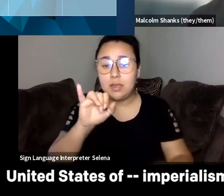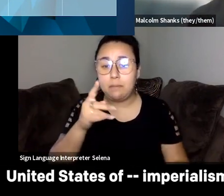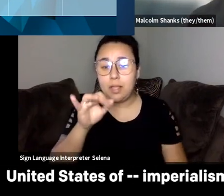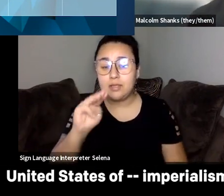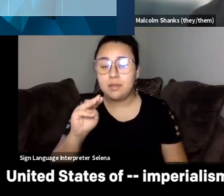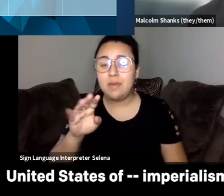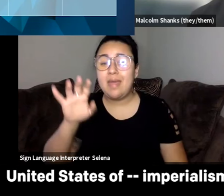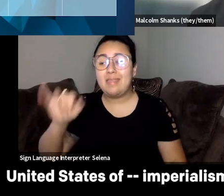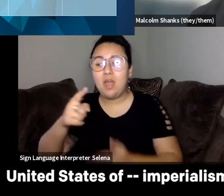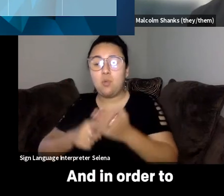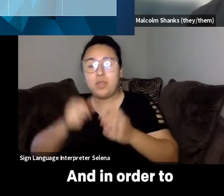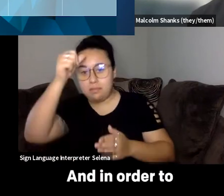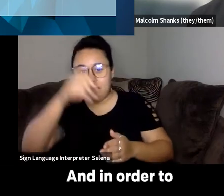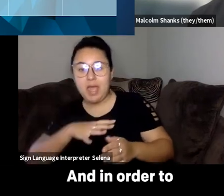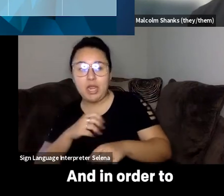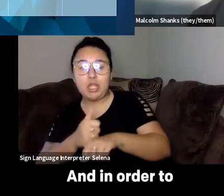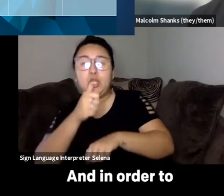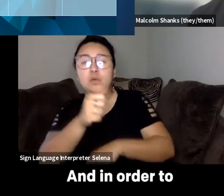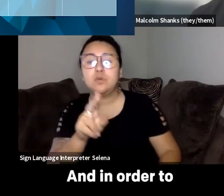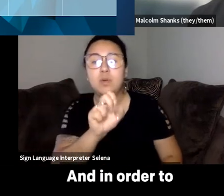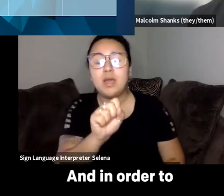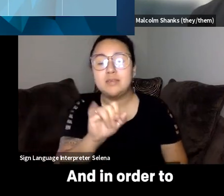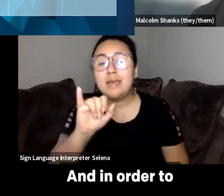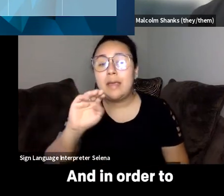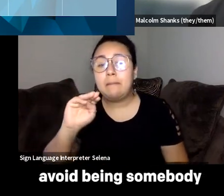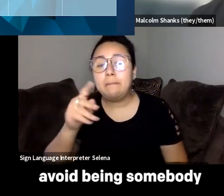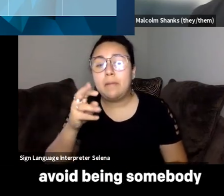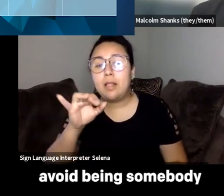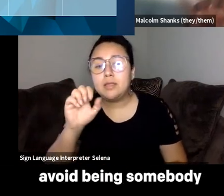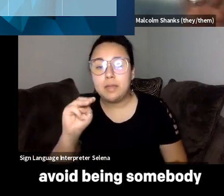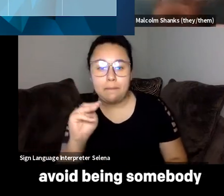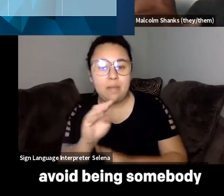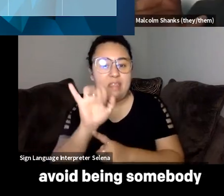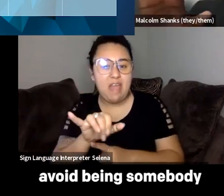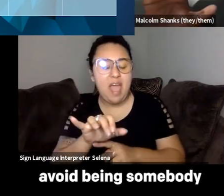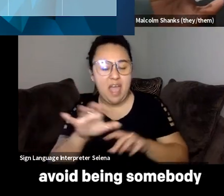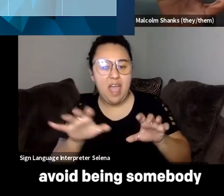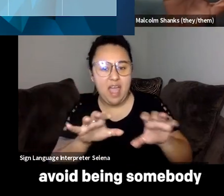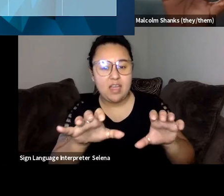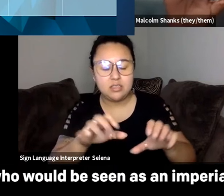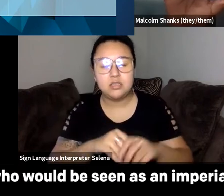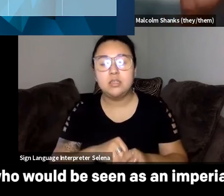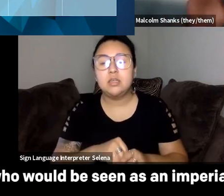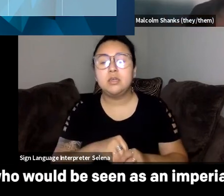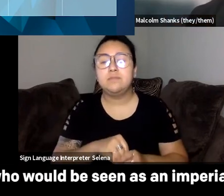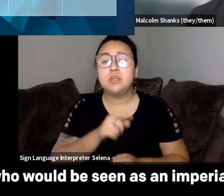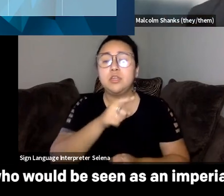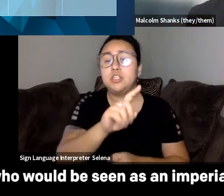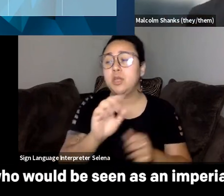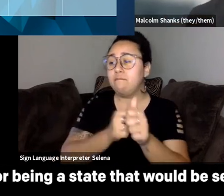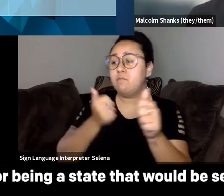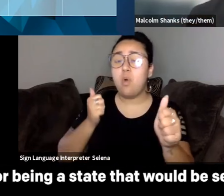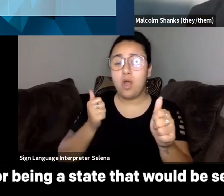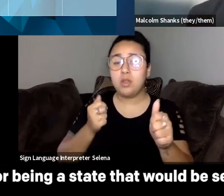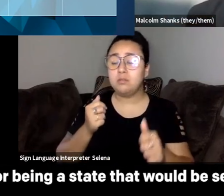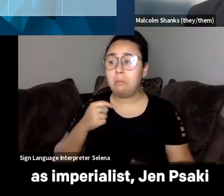of, imperialism. And in order to avoid being somebody who would be seen as an imperialist